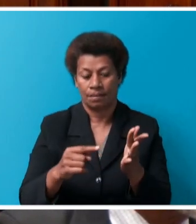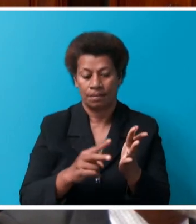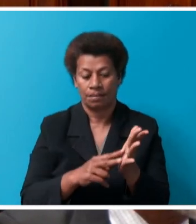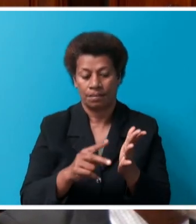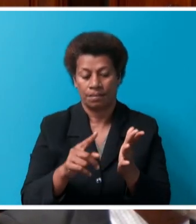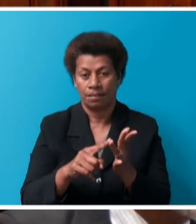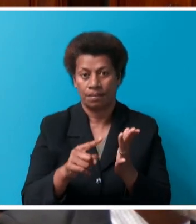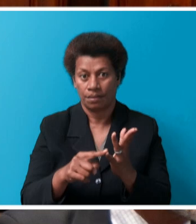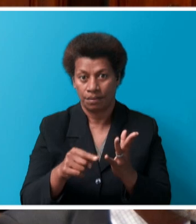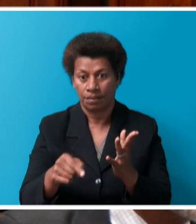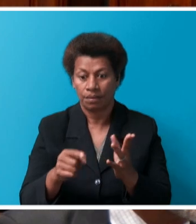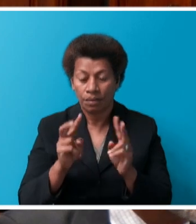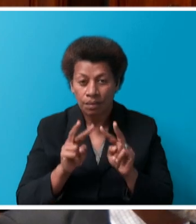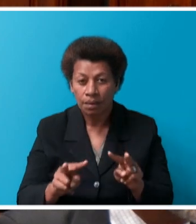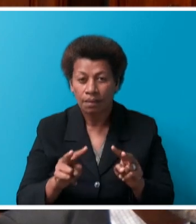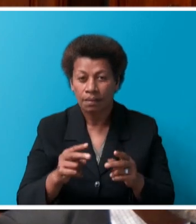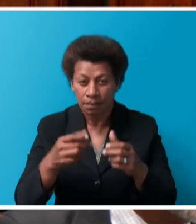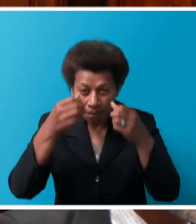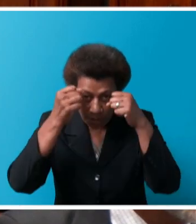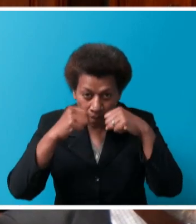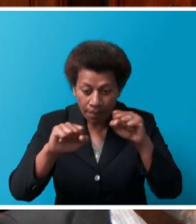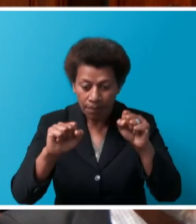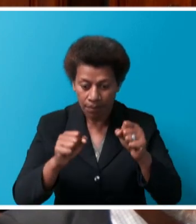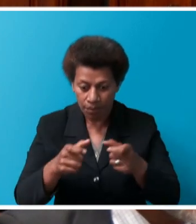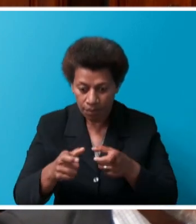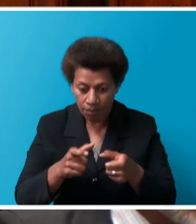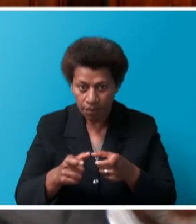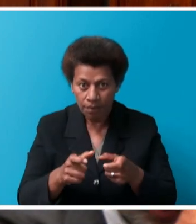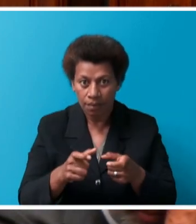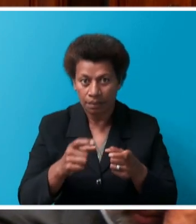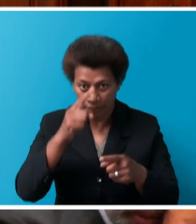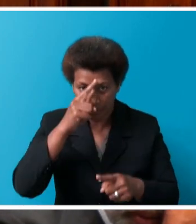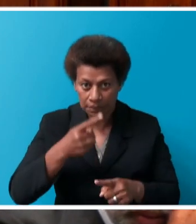pastures, controlling diseases, and